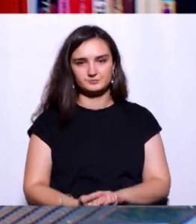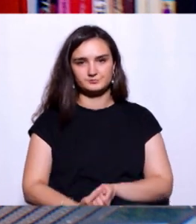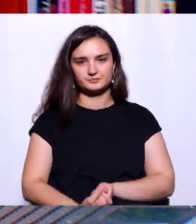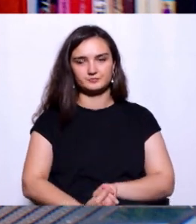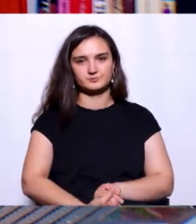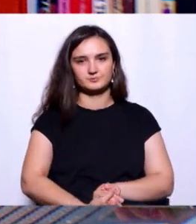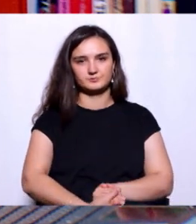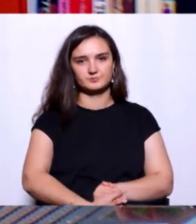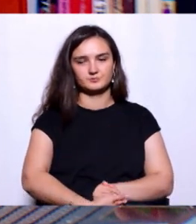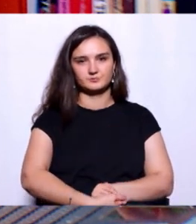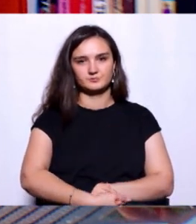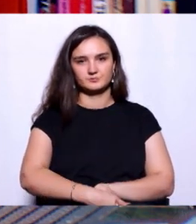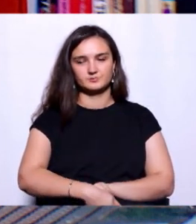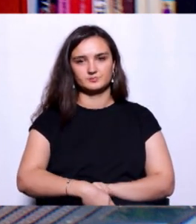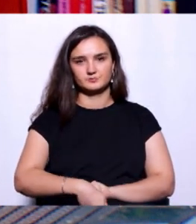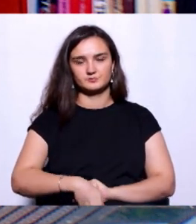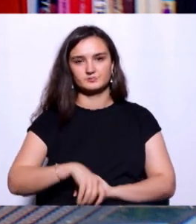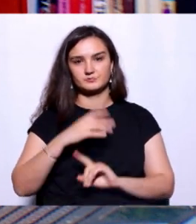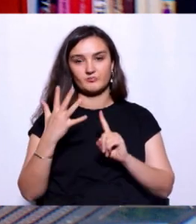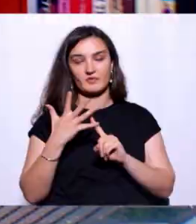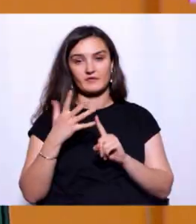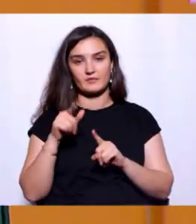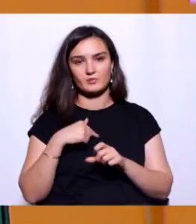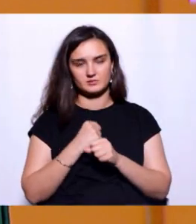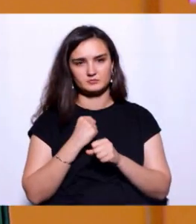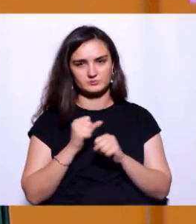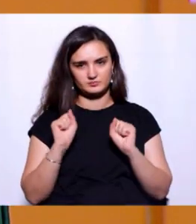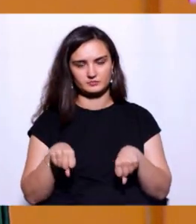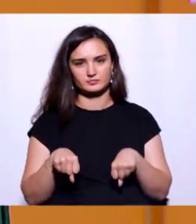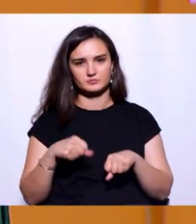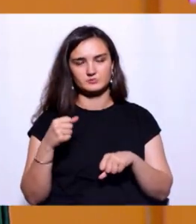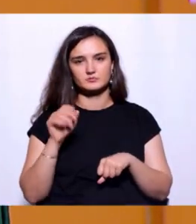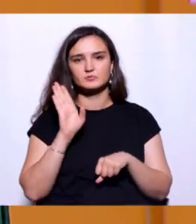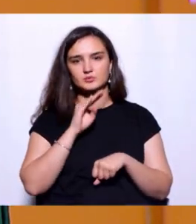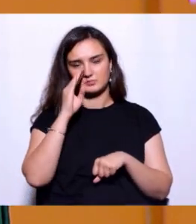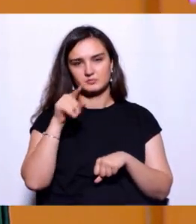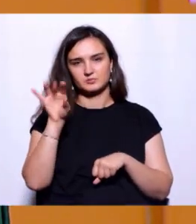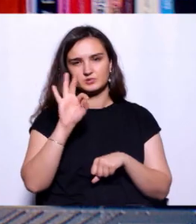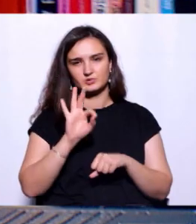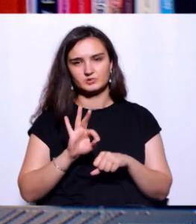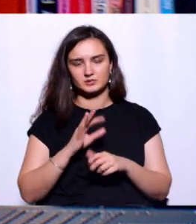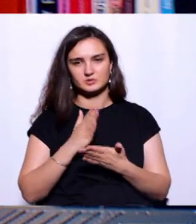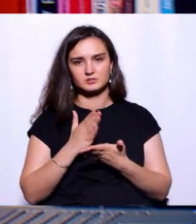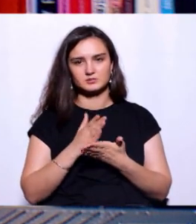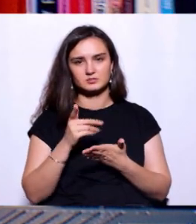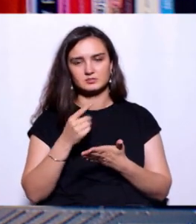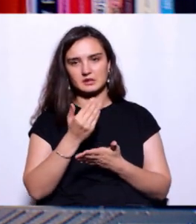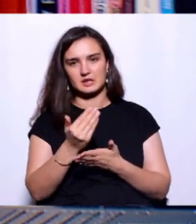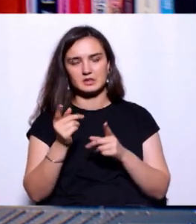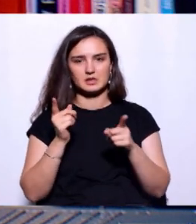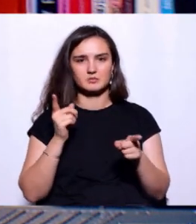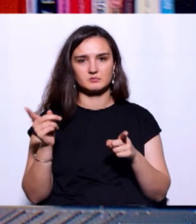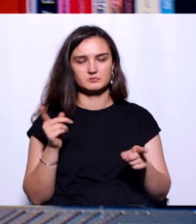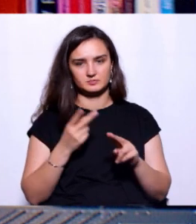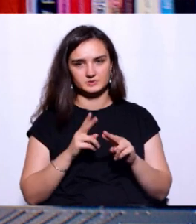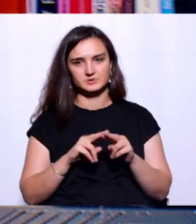Yeah? And then for the fifth one, I could do two. So, grandparents often take they, them